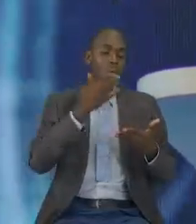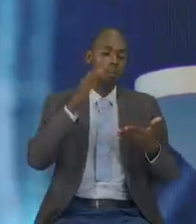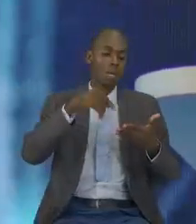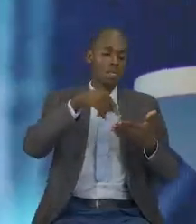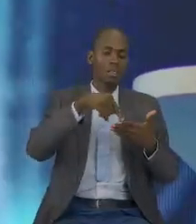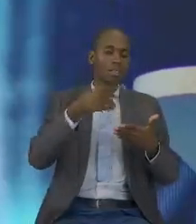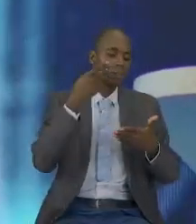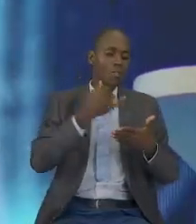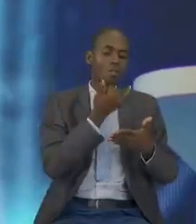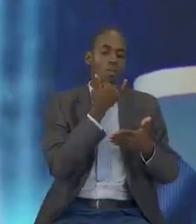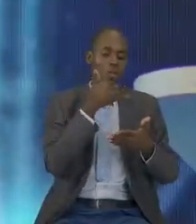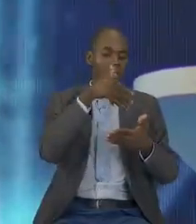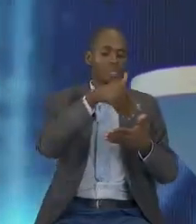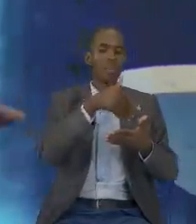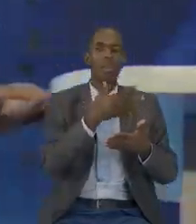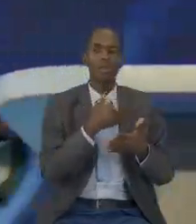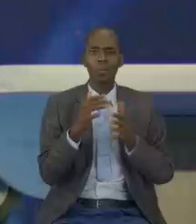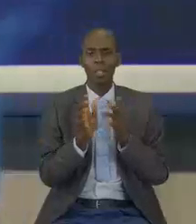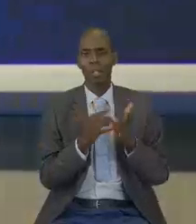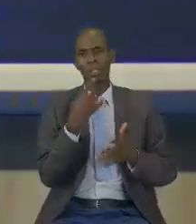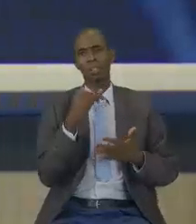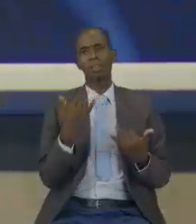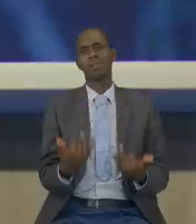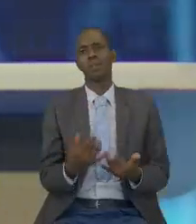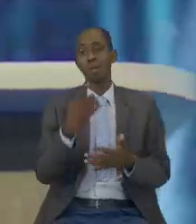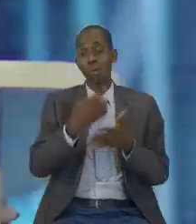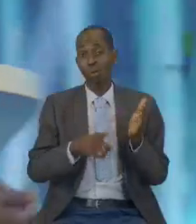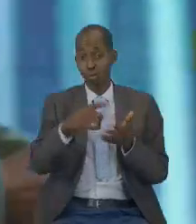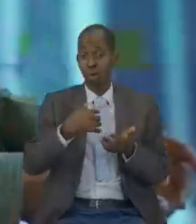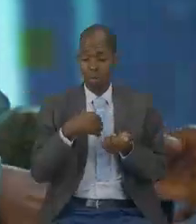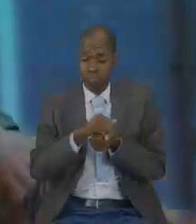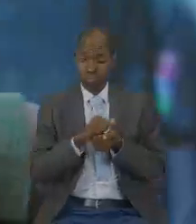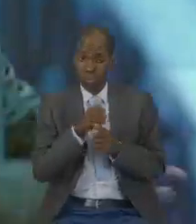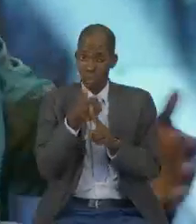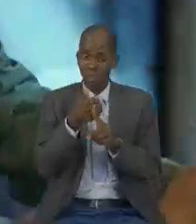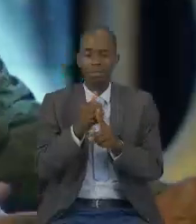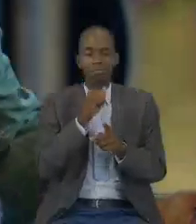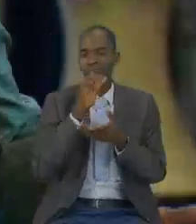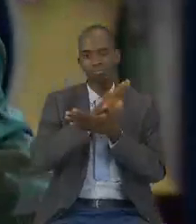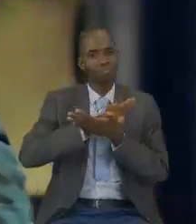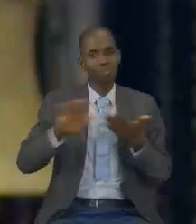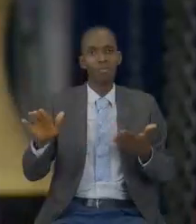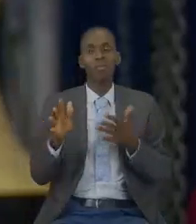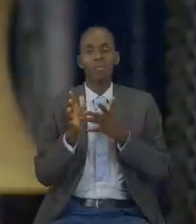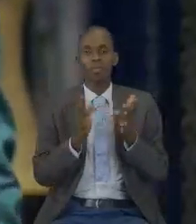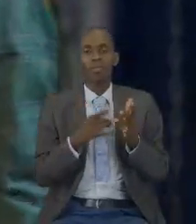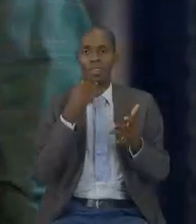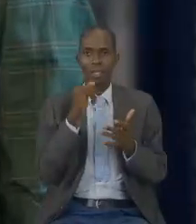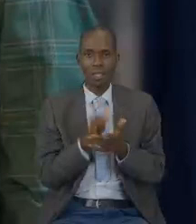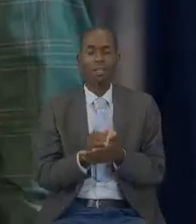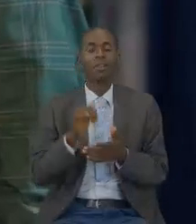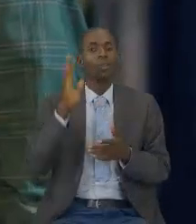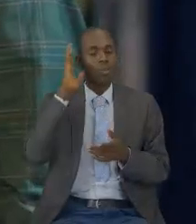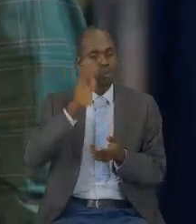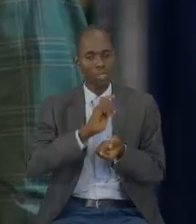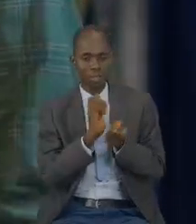that. And Jesus says, now, what you've done is not enough. I turn over a new leaf. And Jesus